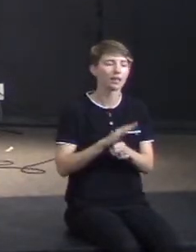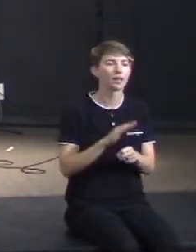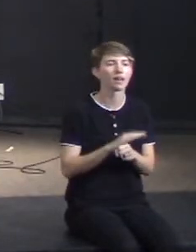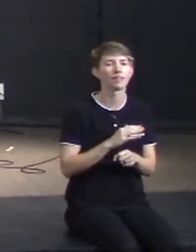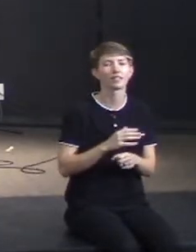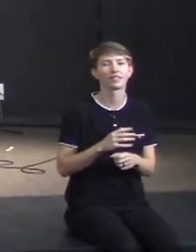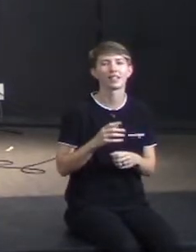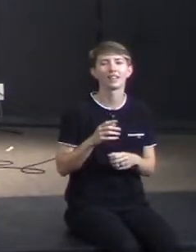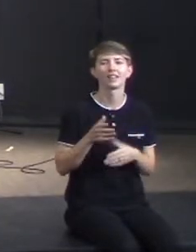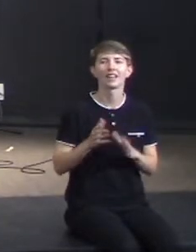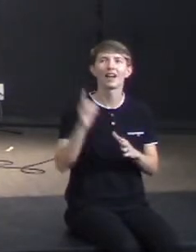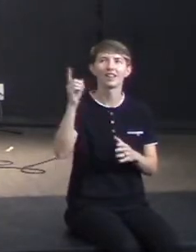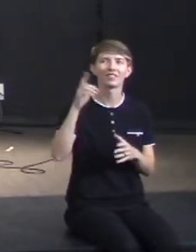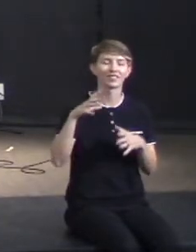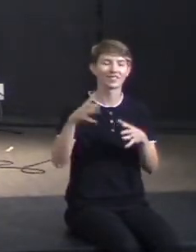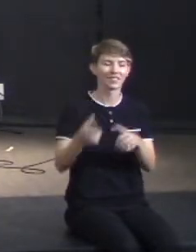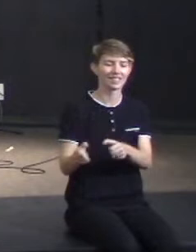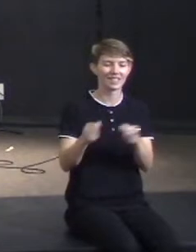Underwood.